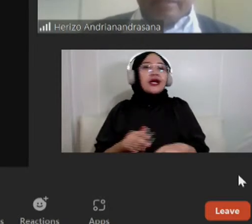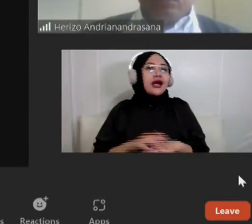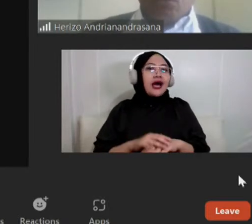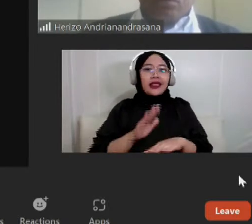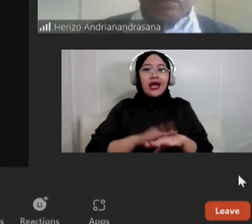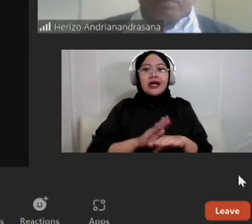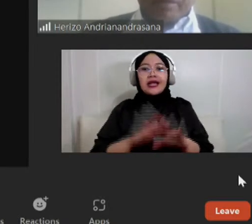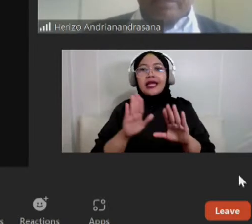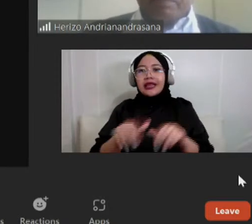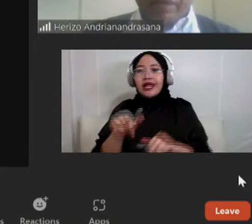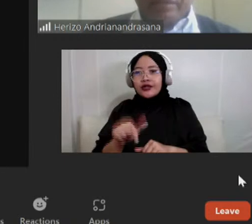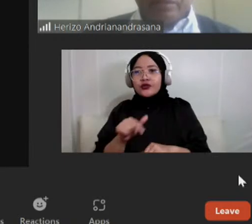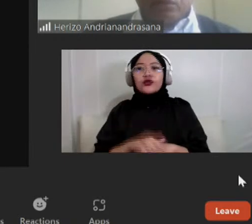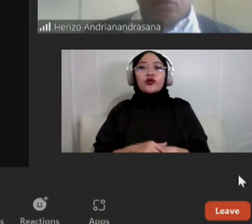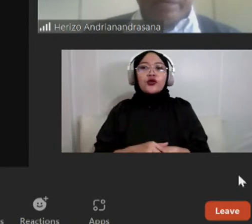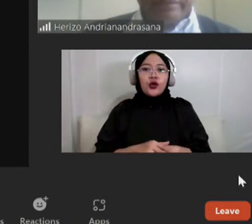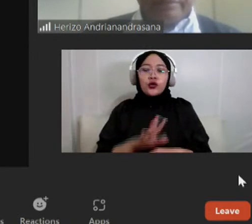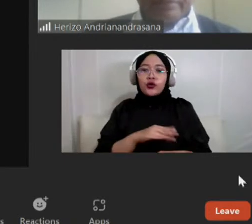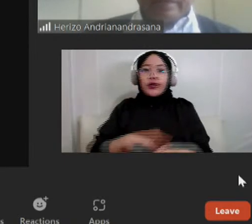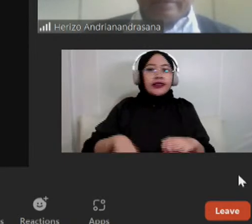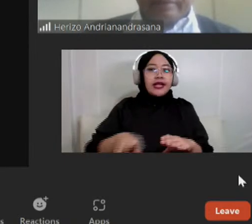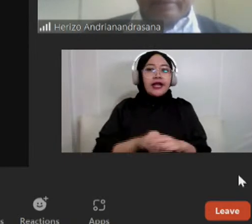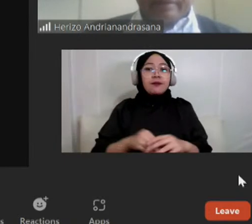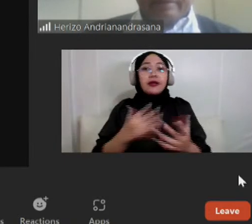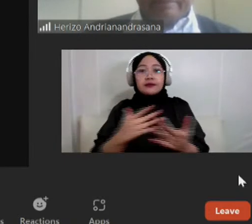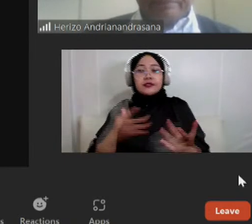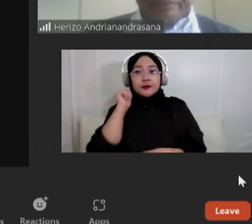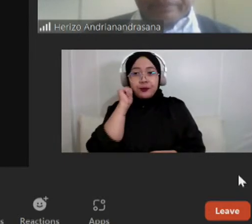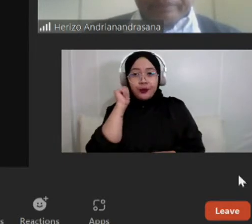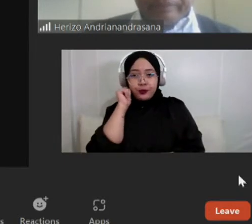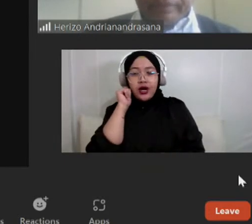to reinforce the participation of women in